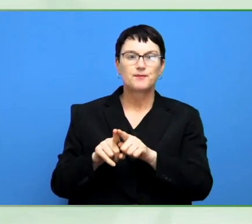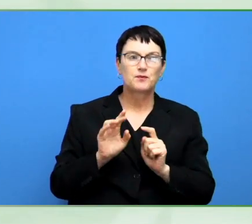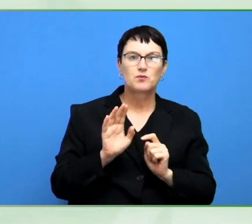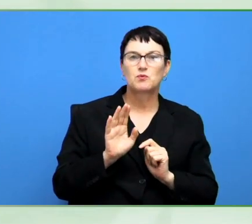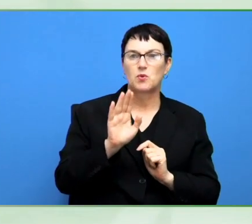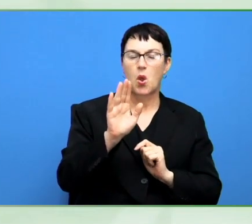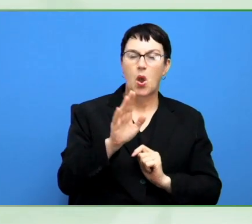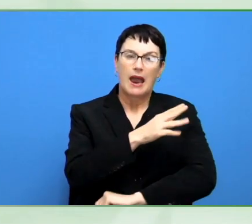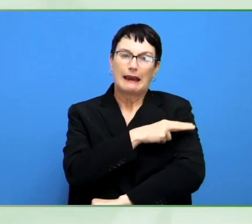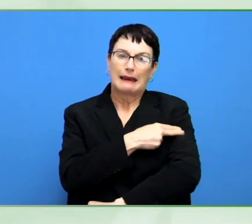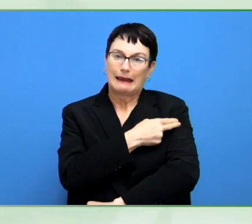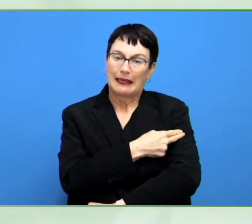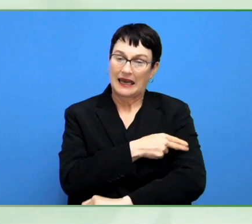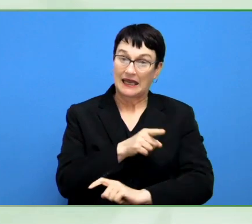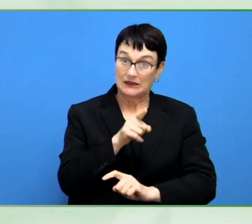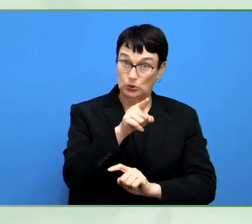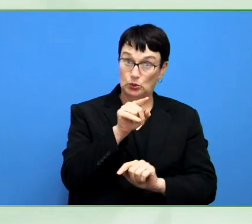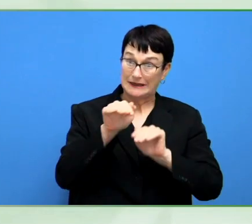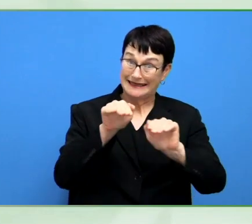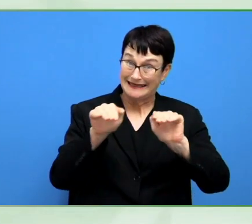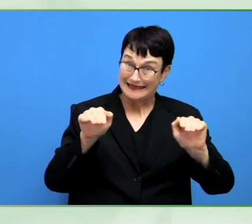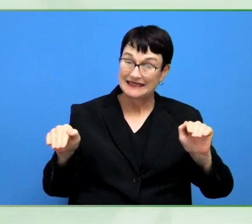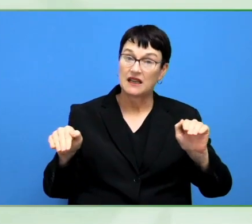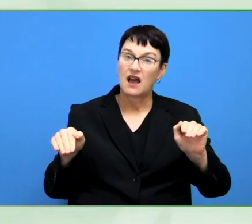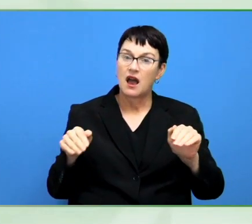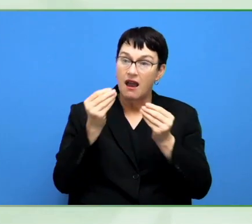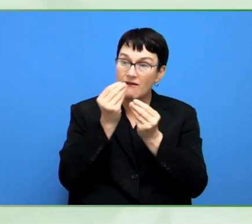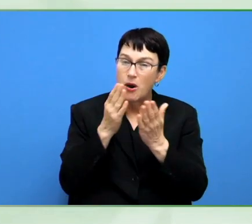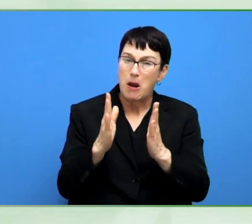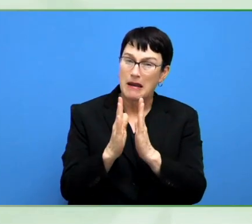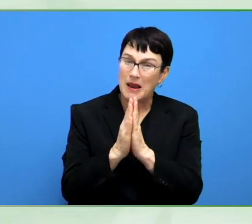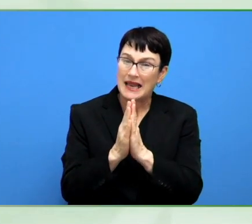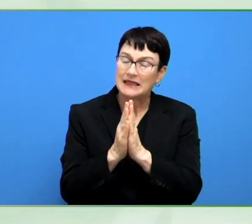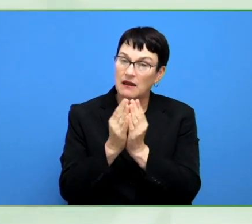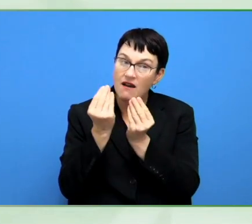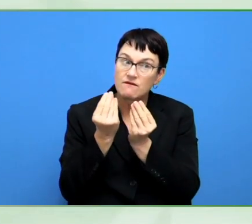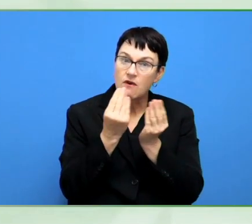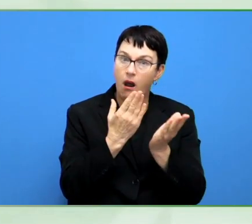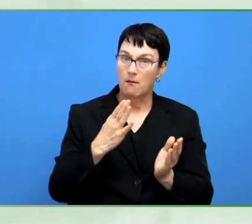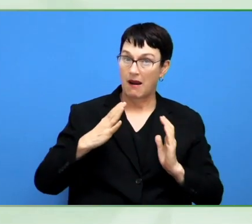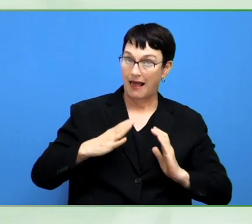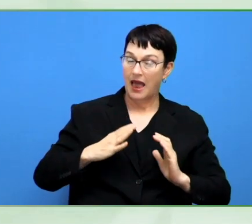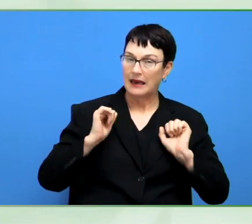Great questions, thank you. So on the information,